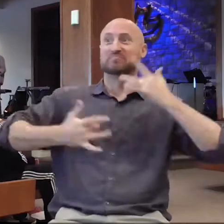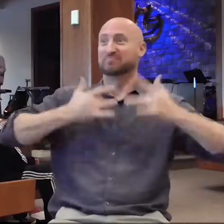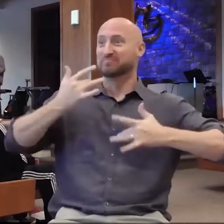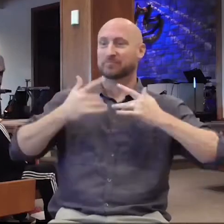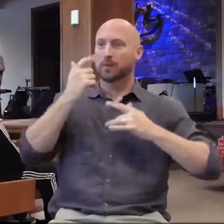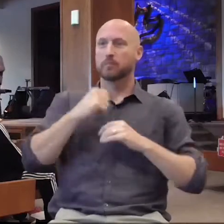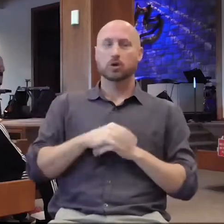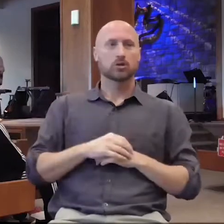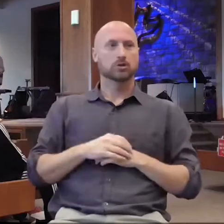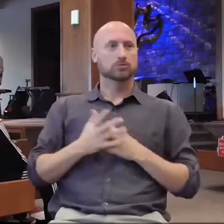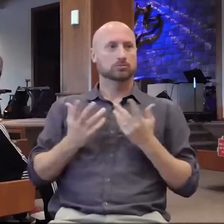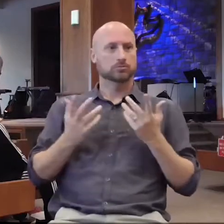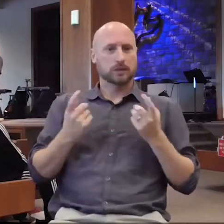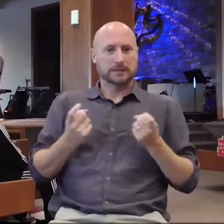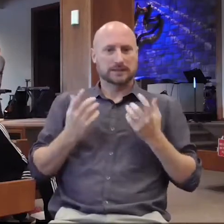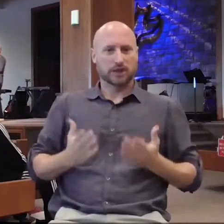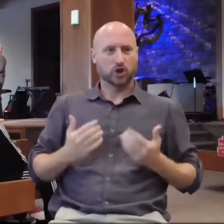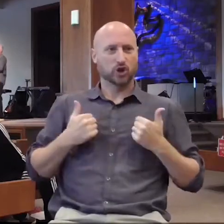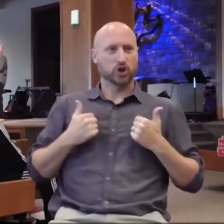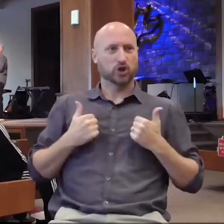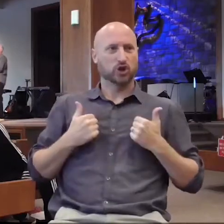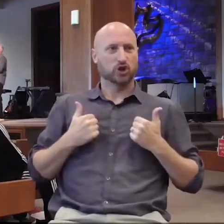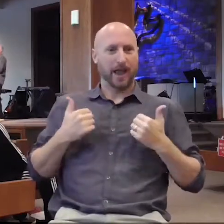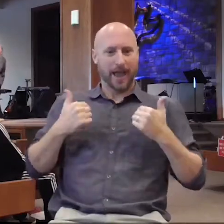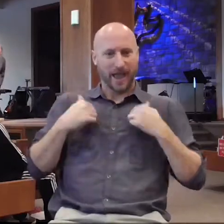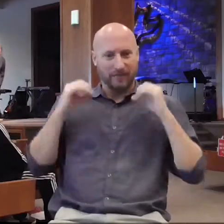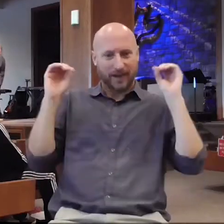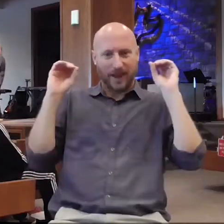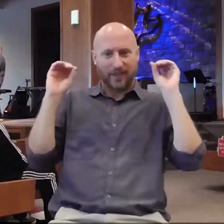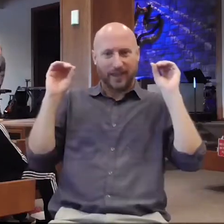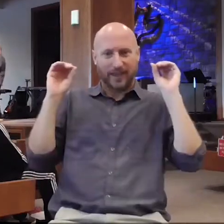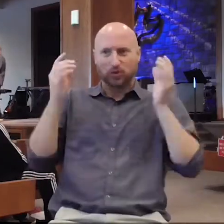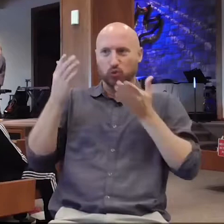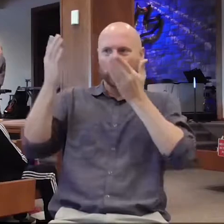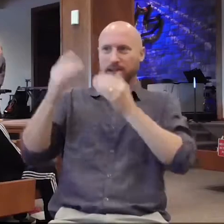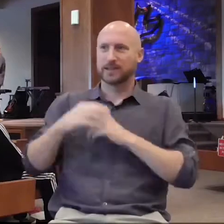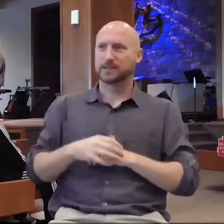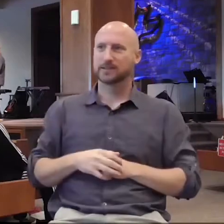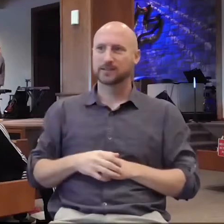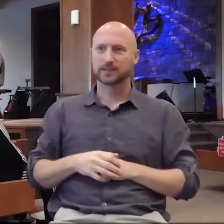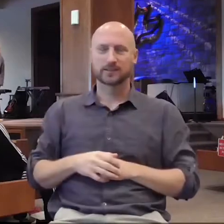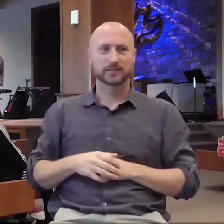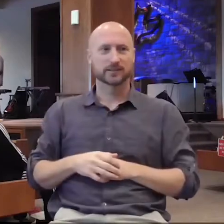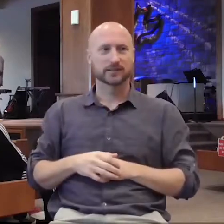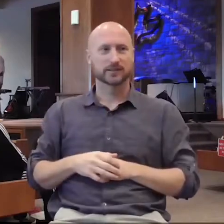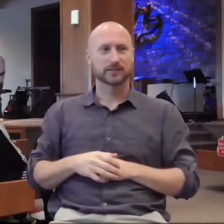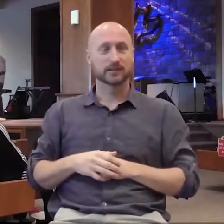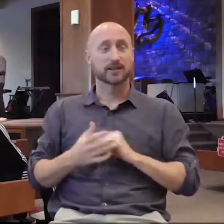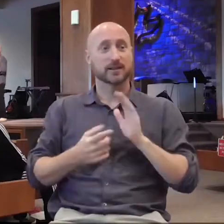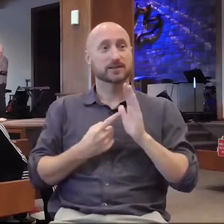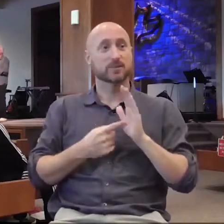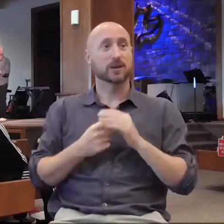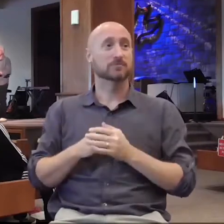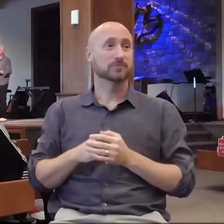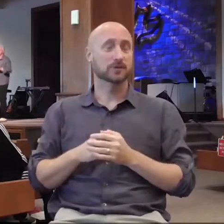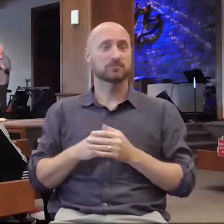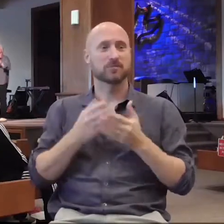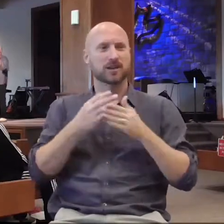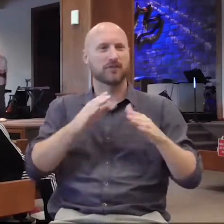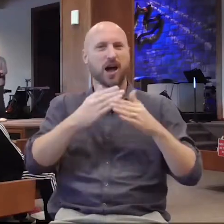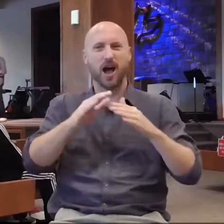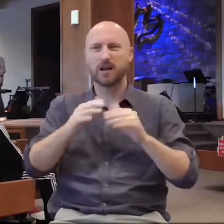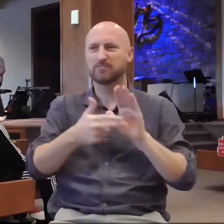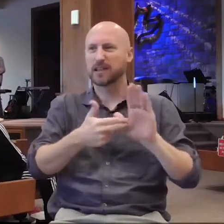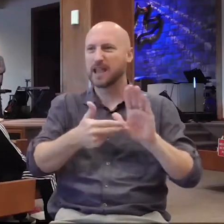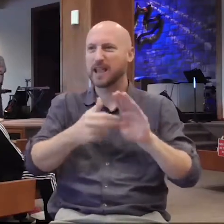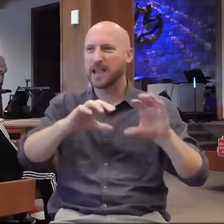Somehow as we go on with the Lord and we serve and we, you know, then we get defined in categories thing. Sometimes we think, well, I'm doing okay today.